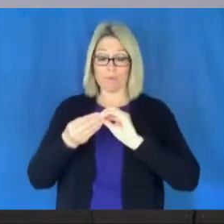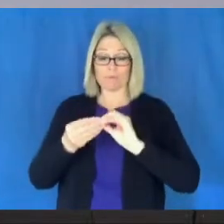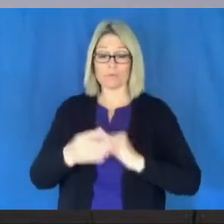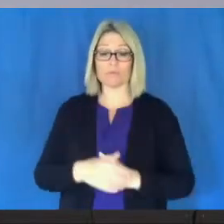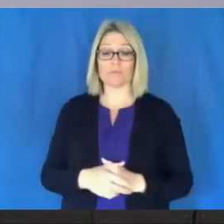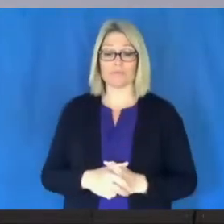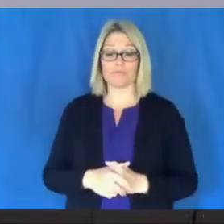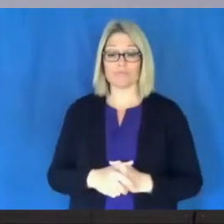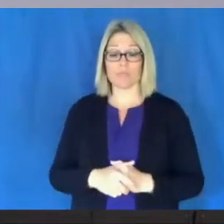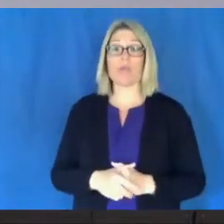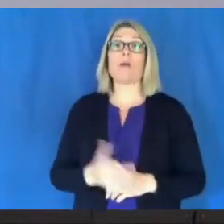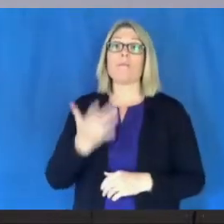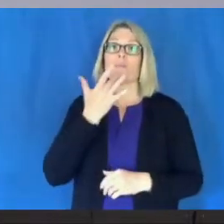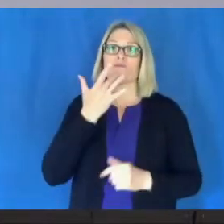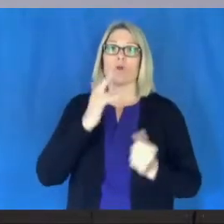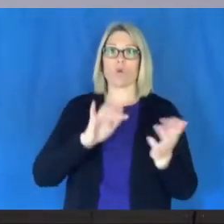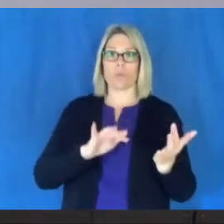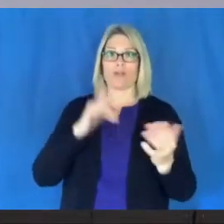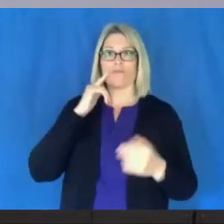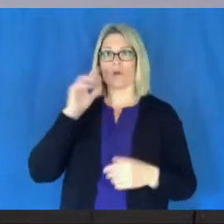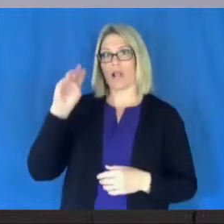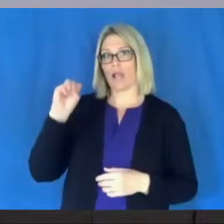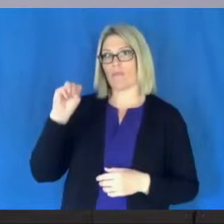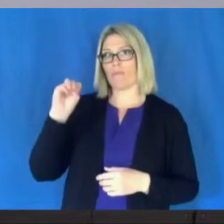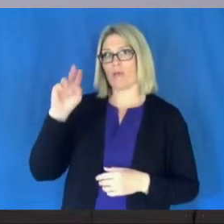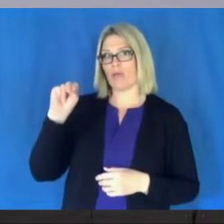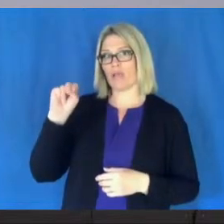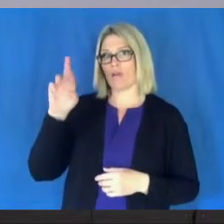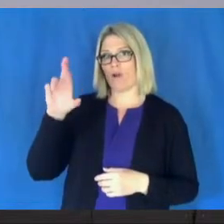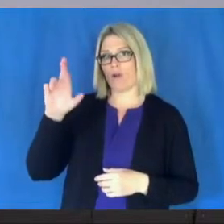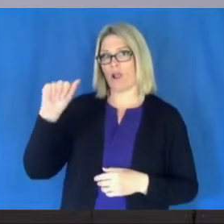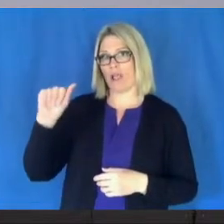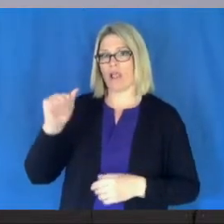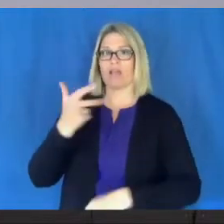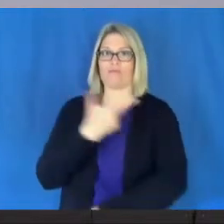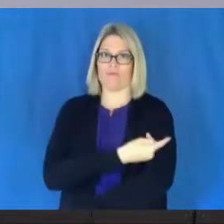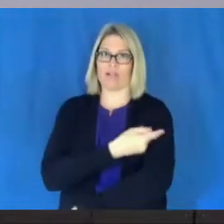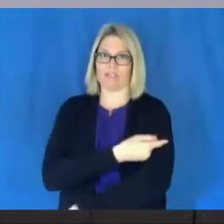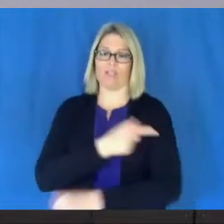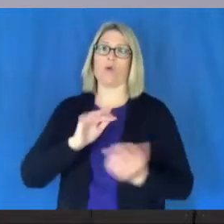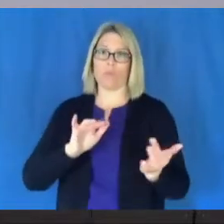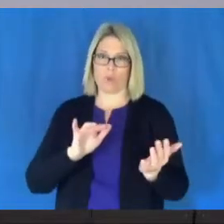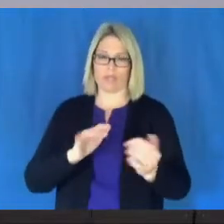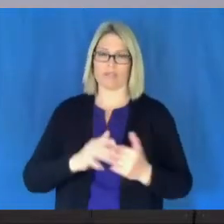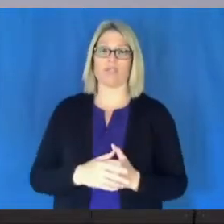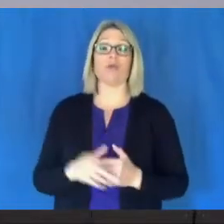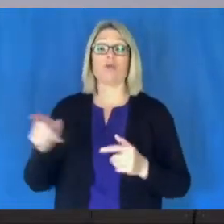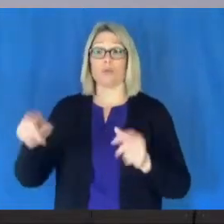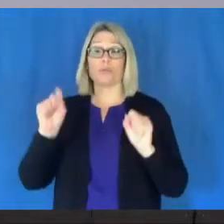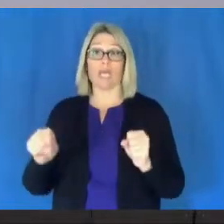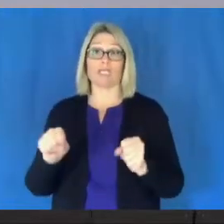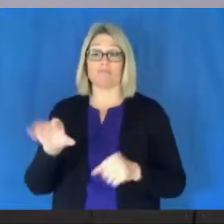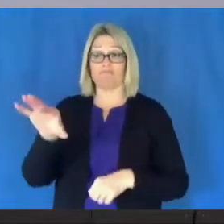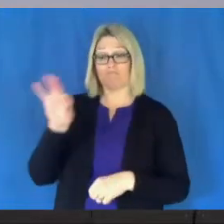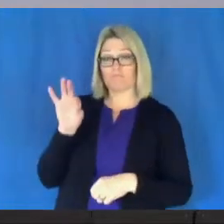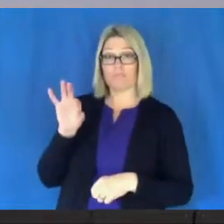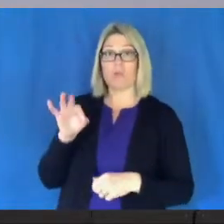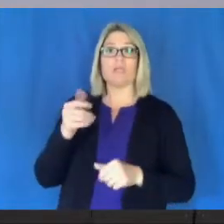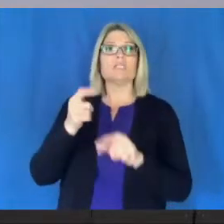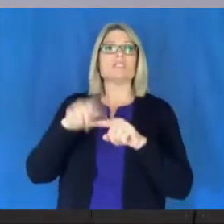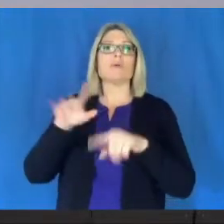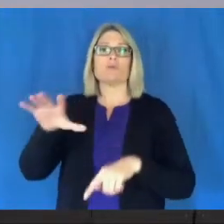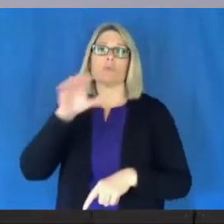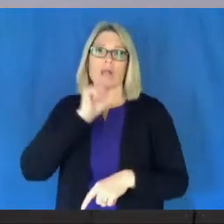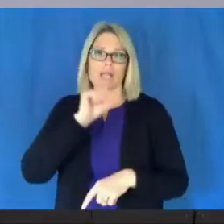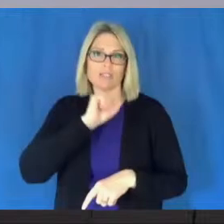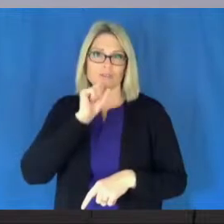the preference is to wait for an mRNA vaccine, and then you can choose, if you're in certain age groups, to